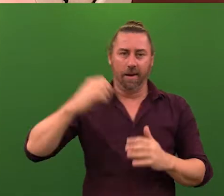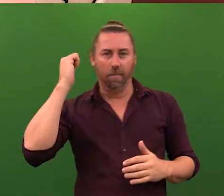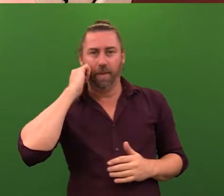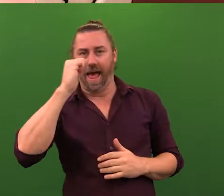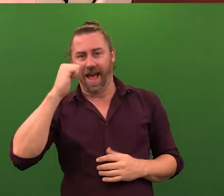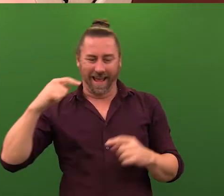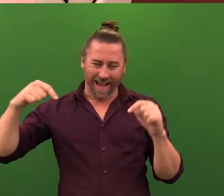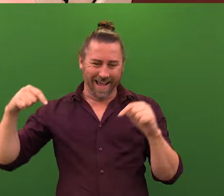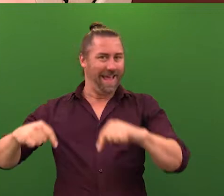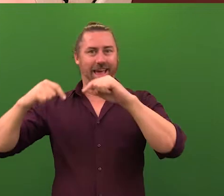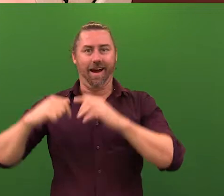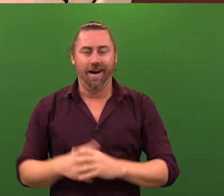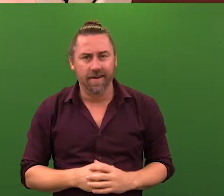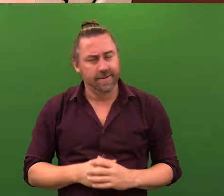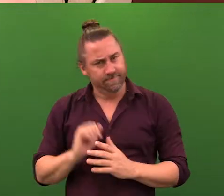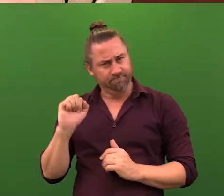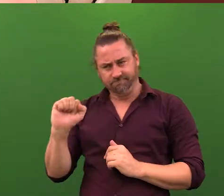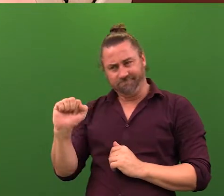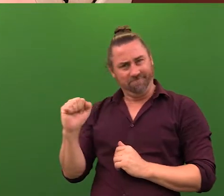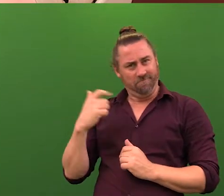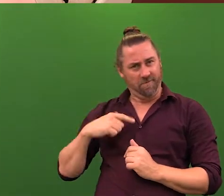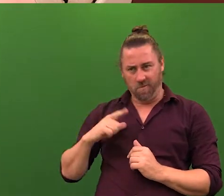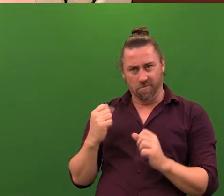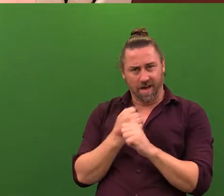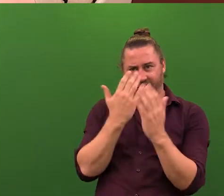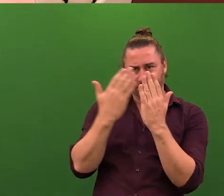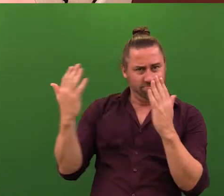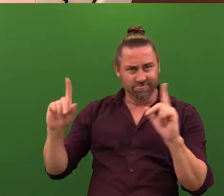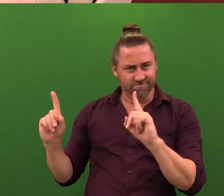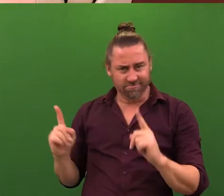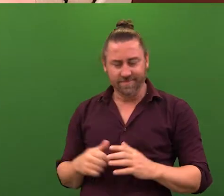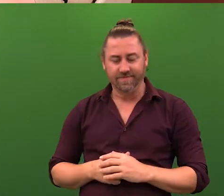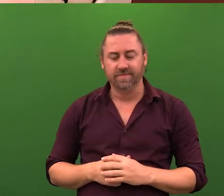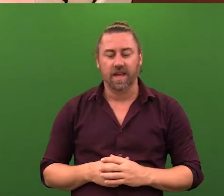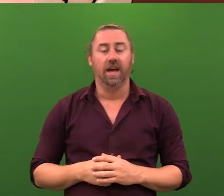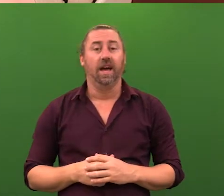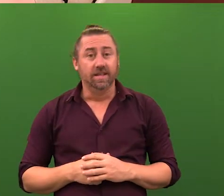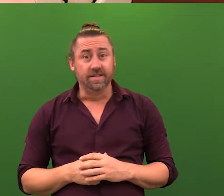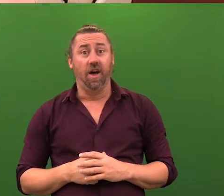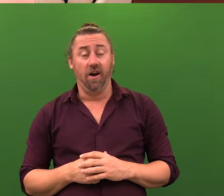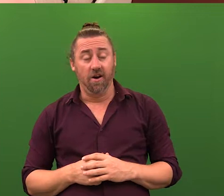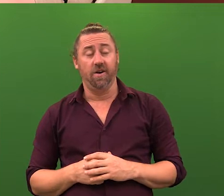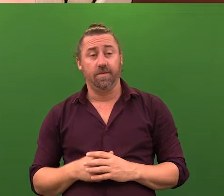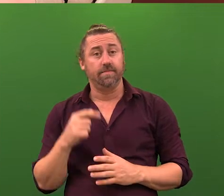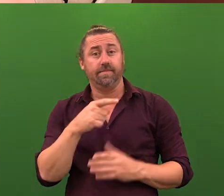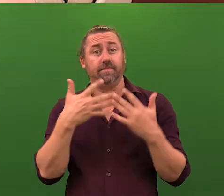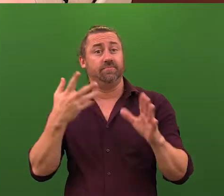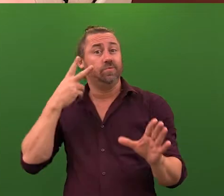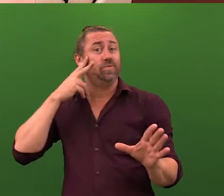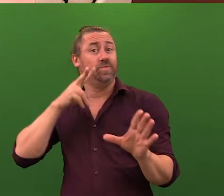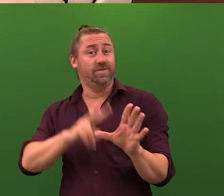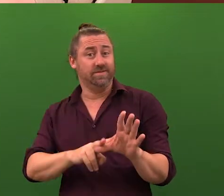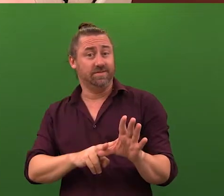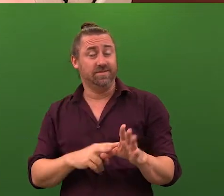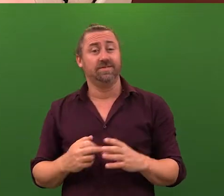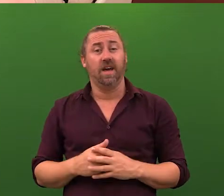Here. Would you mind sharing the inspiration behind this series? Yeah, so this work started 2 years